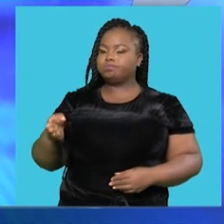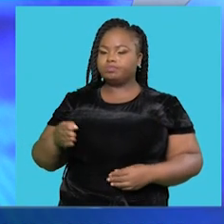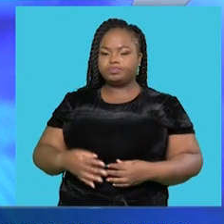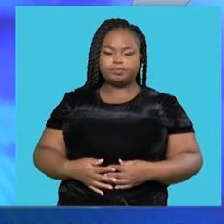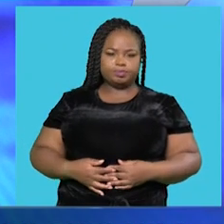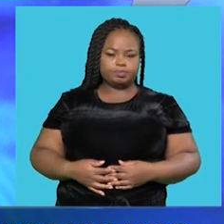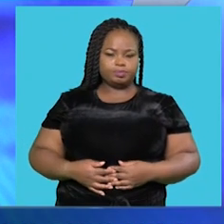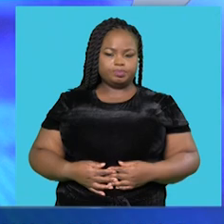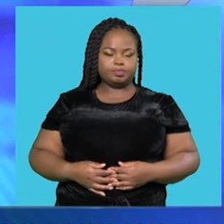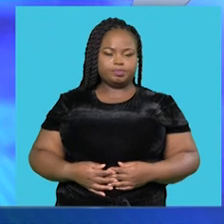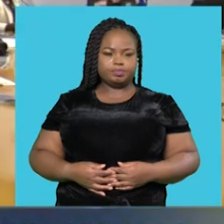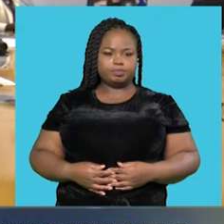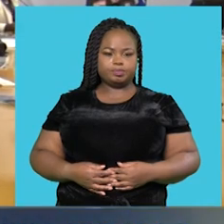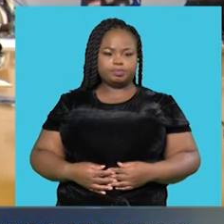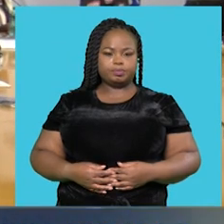ngxelo.